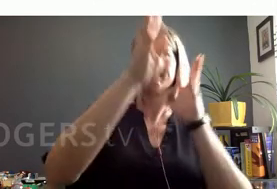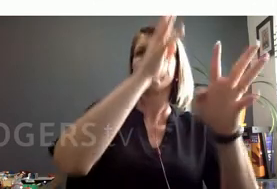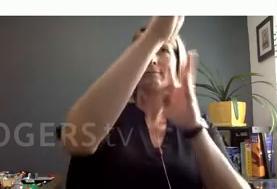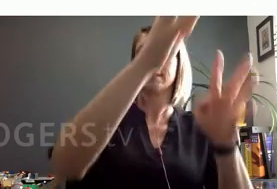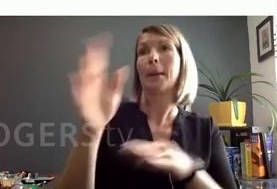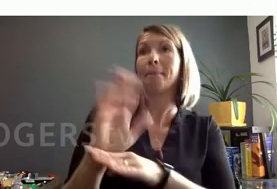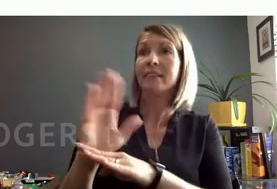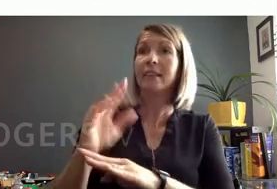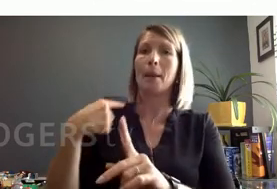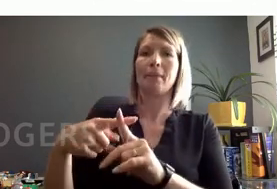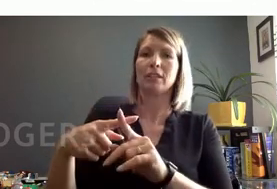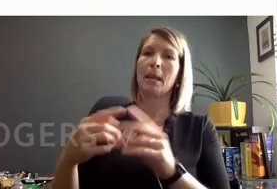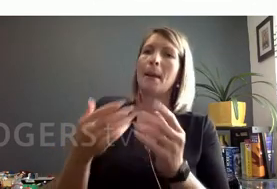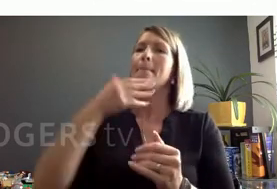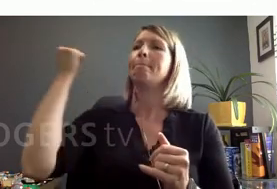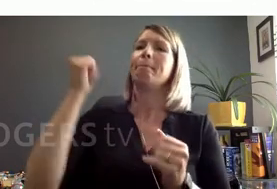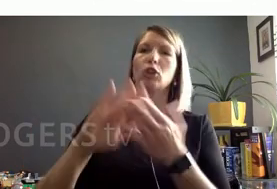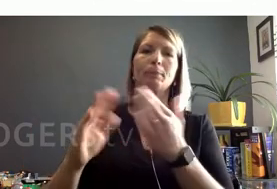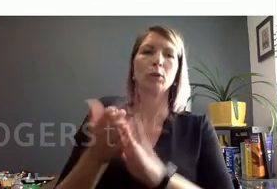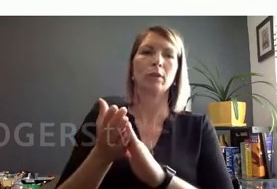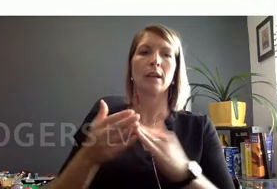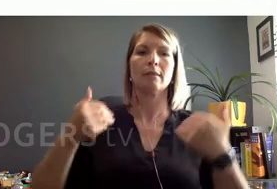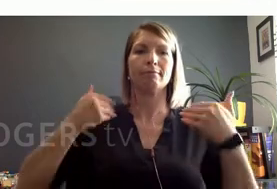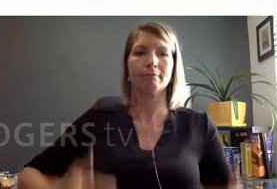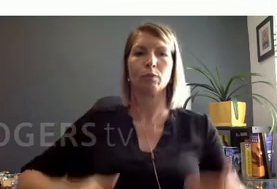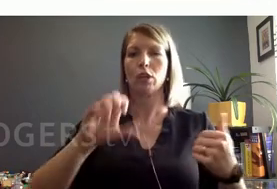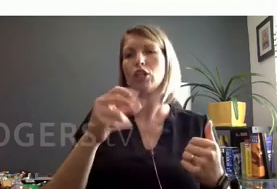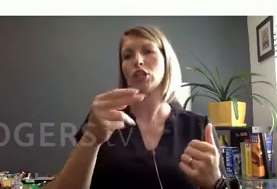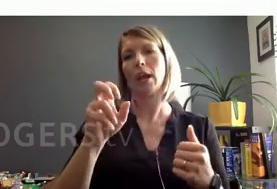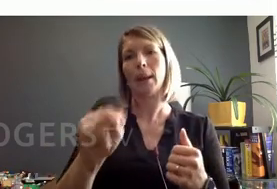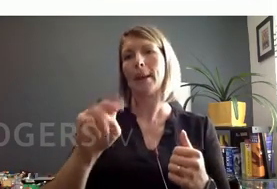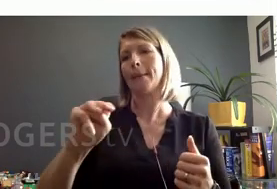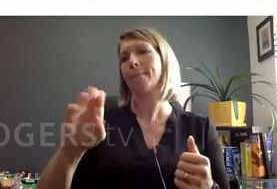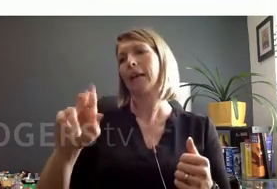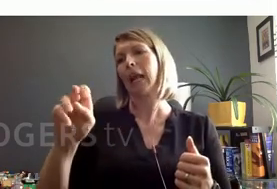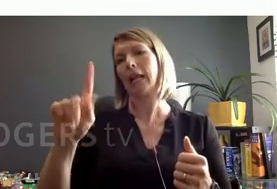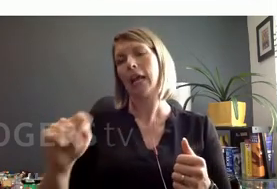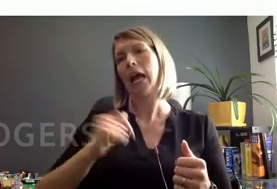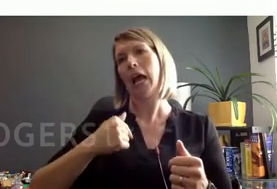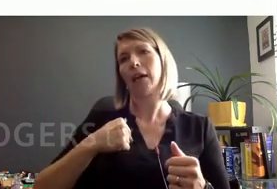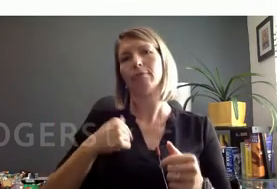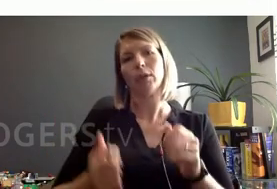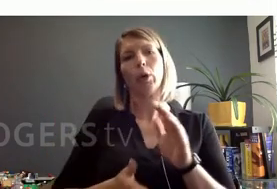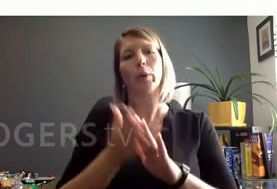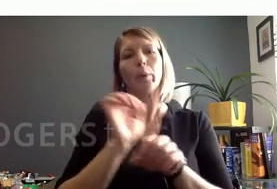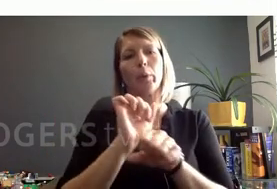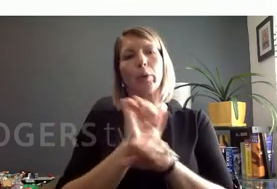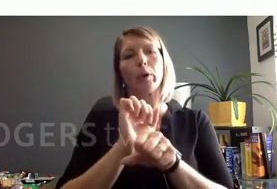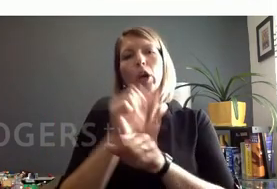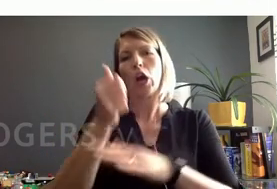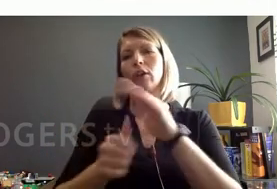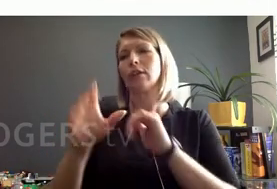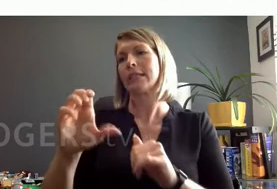communities. My name is Sharon McLennon, and I'm the director of the Newfoundland and Labrador Workforce Innovation Center at the College of the North Atlantic, and I'll